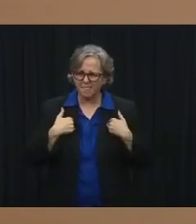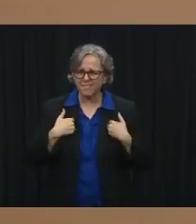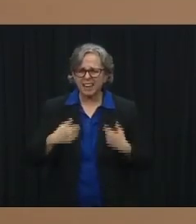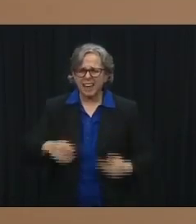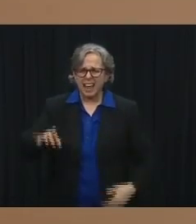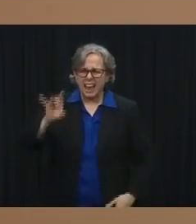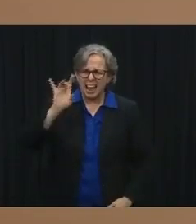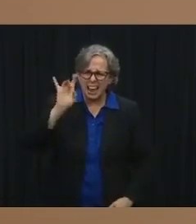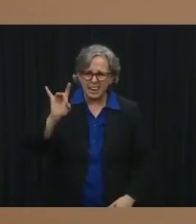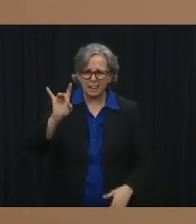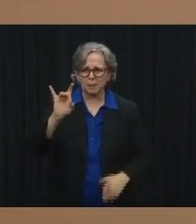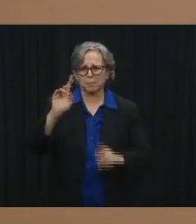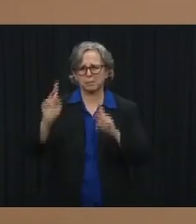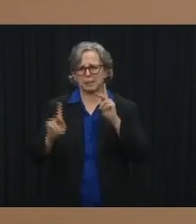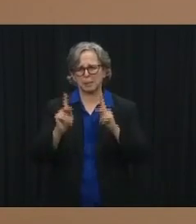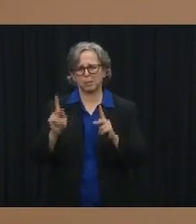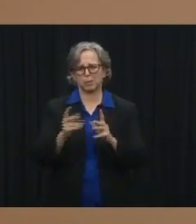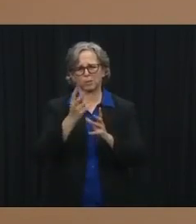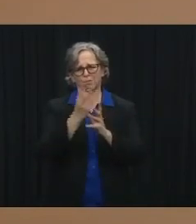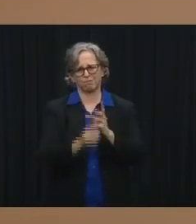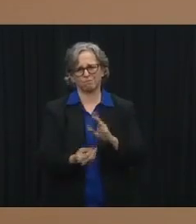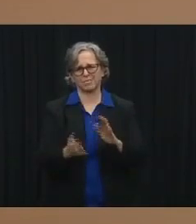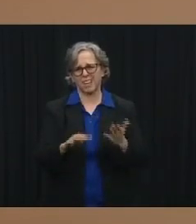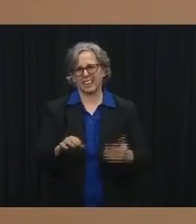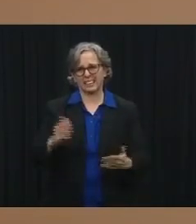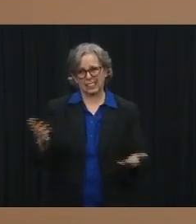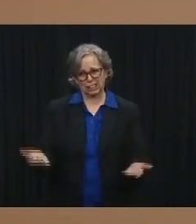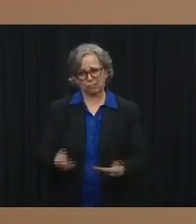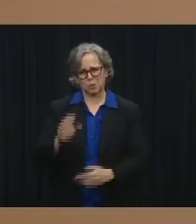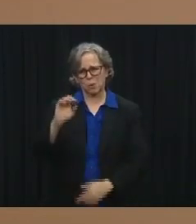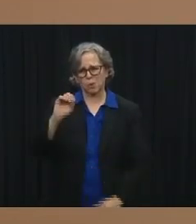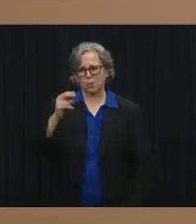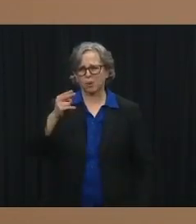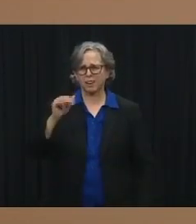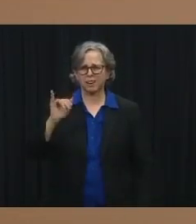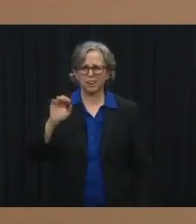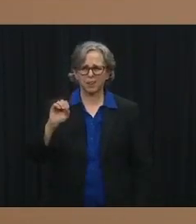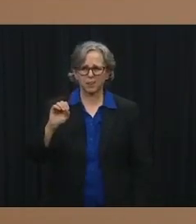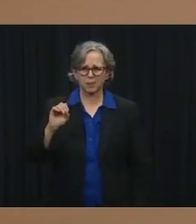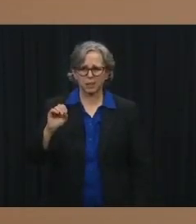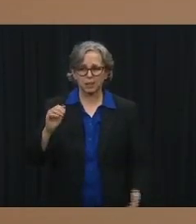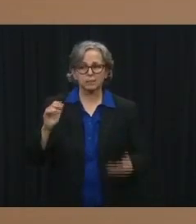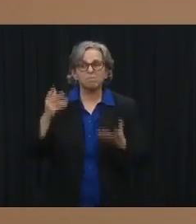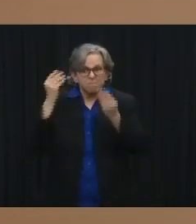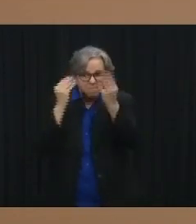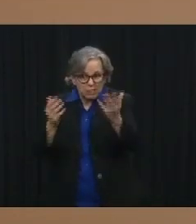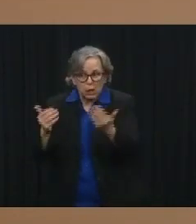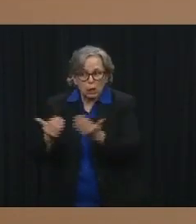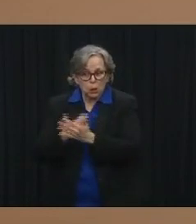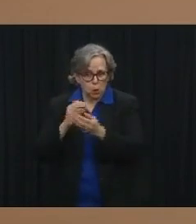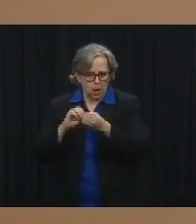Ohio. We have some new statistics I'll share. 145